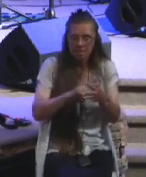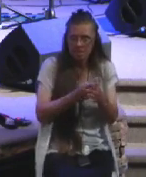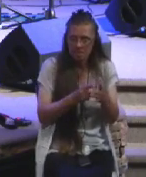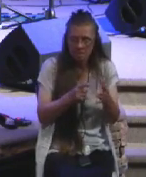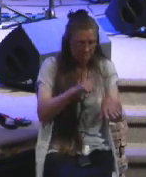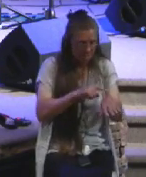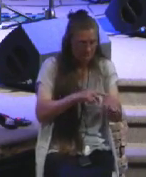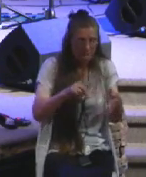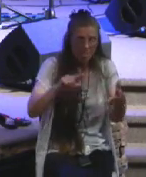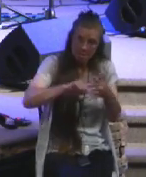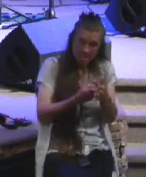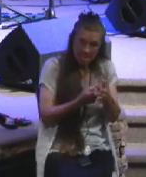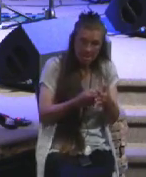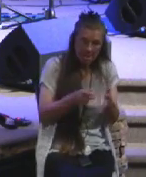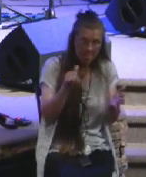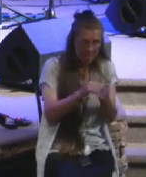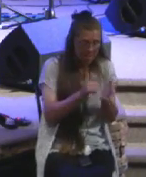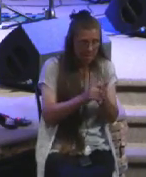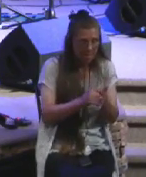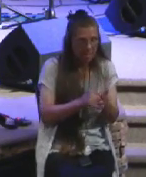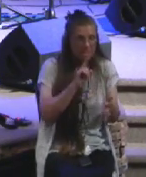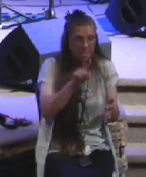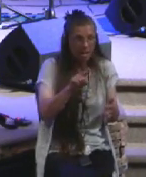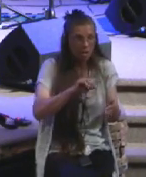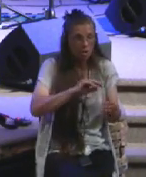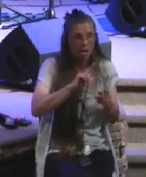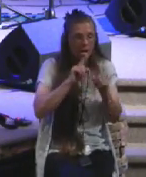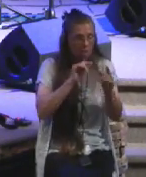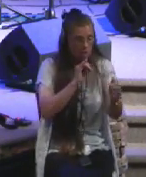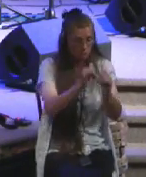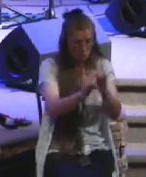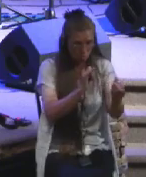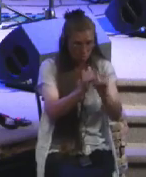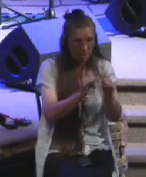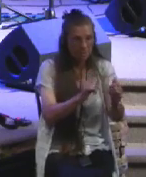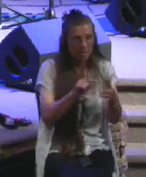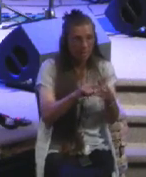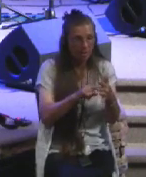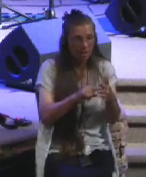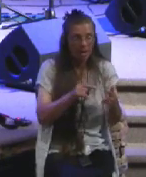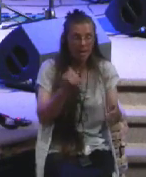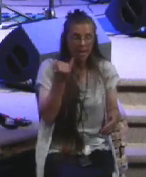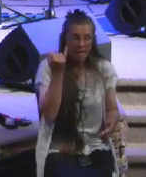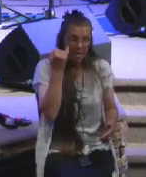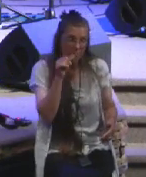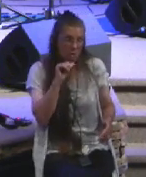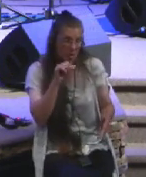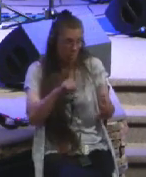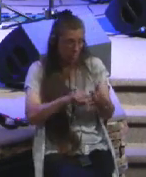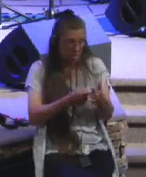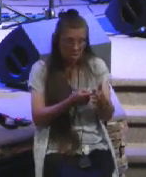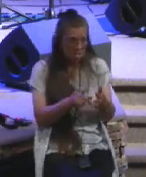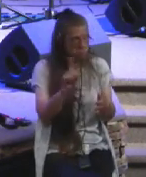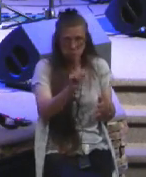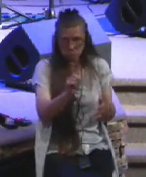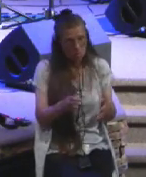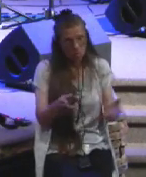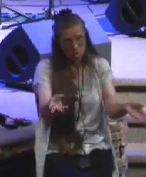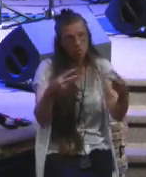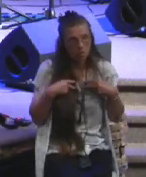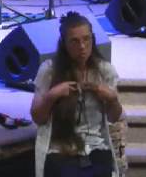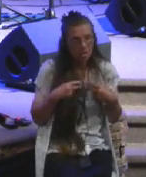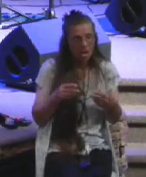a key that tells you how to translate that thing. And unless you capture an Enigma machine, there's no way you can get it